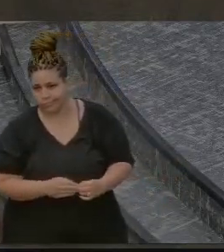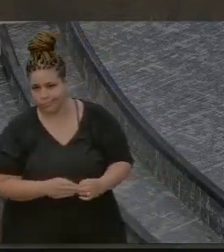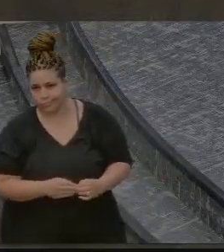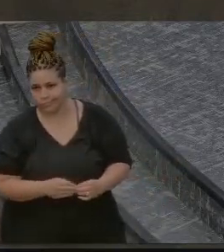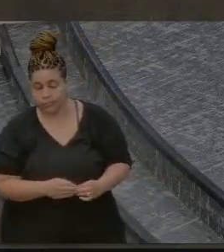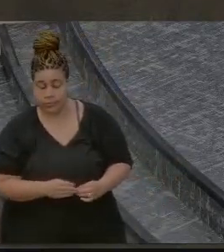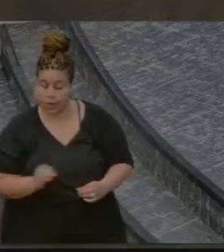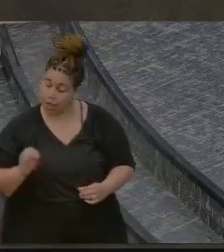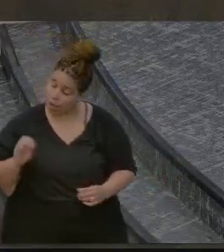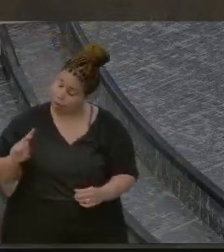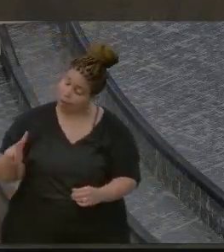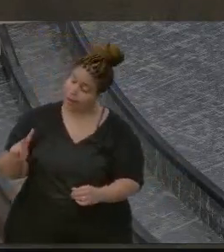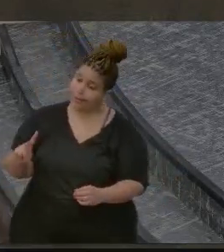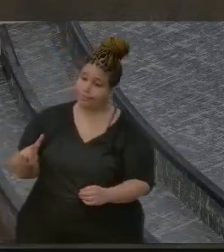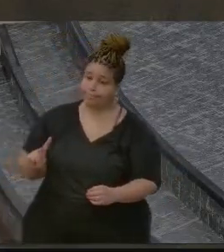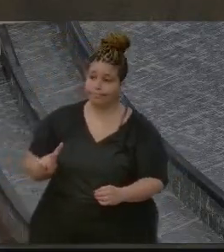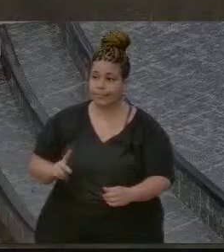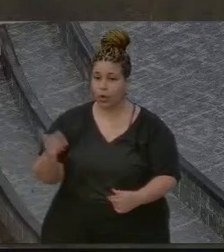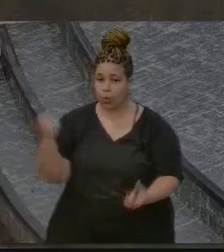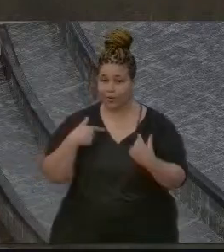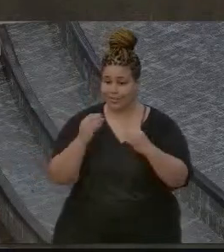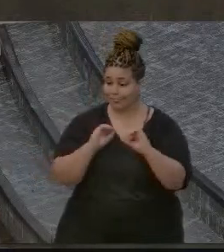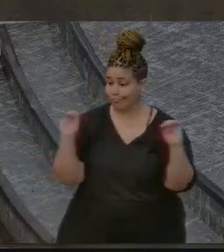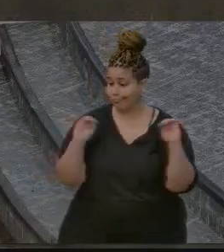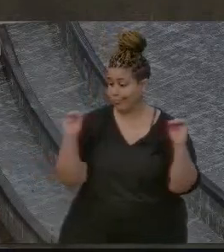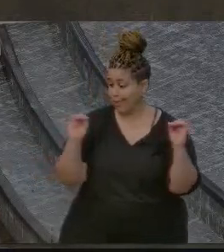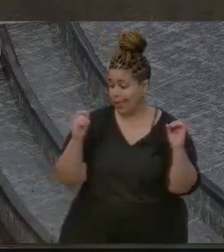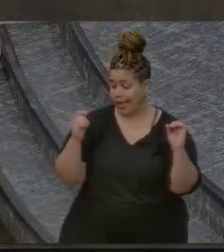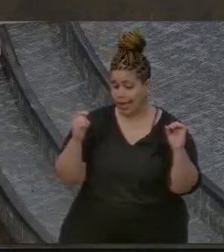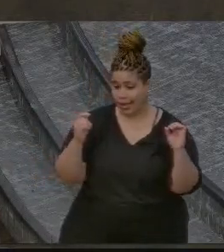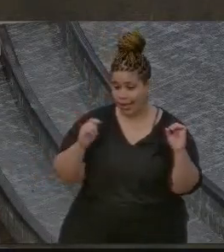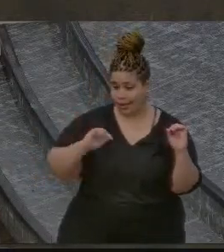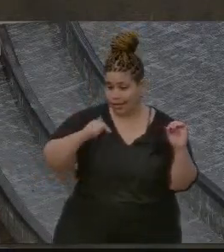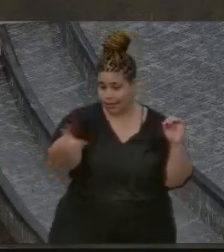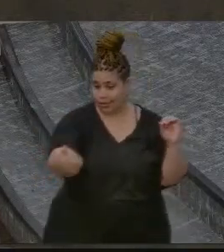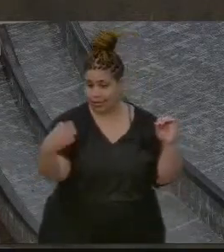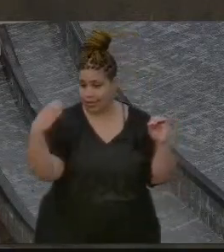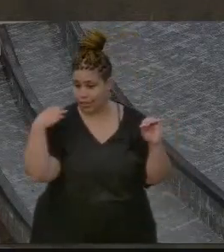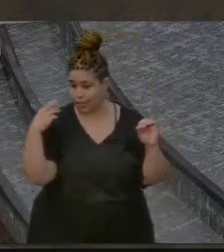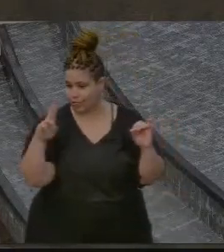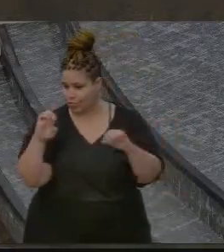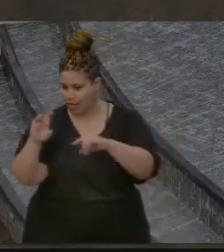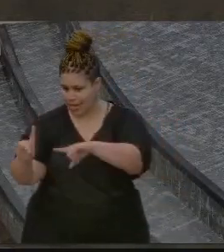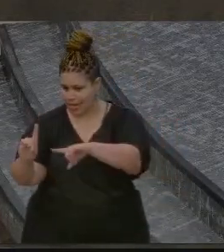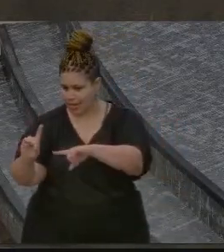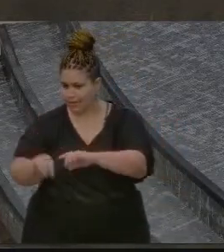All right, well, if there are no more questions for me, I'll hand it over to Chief Reed.